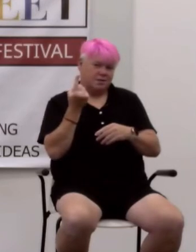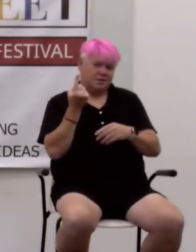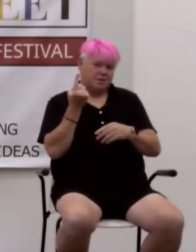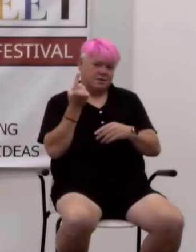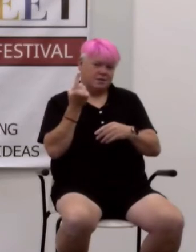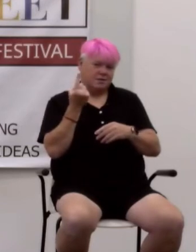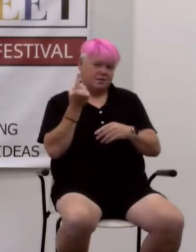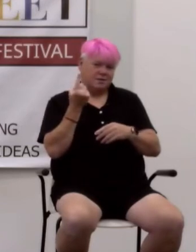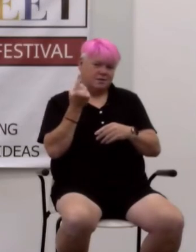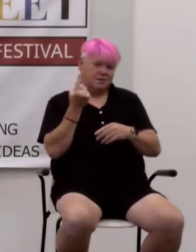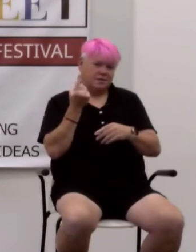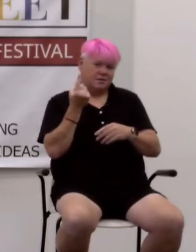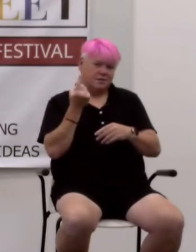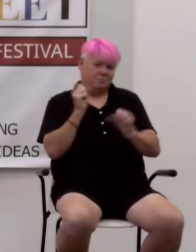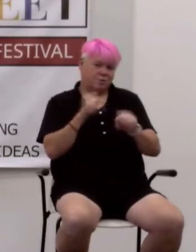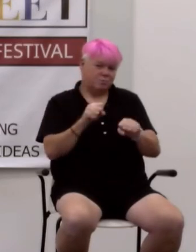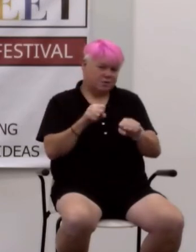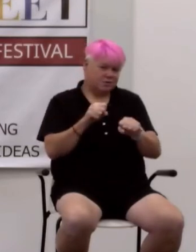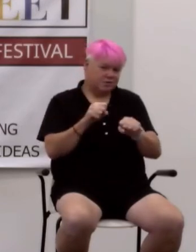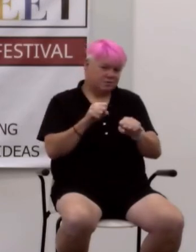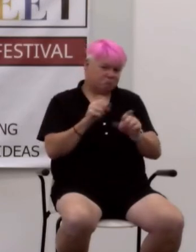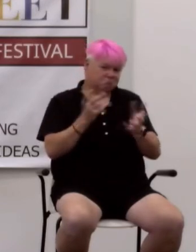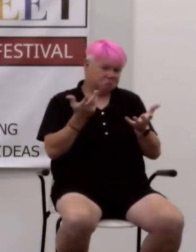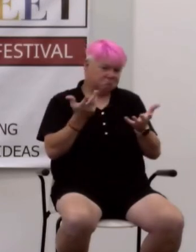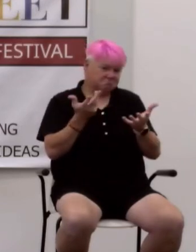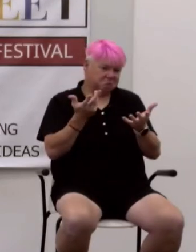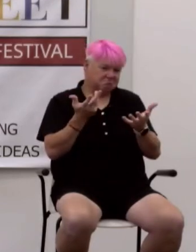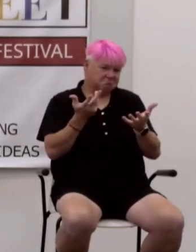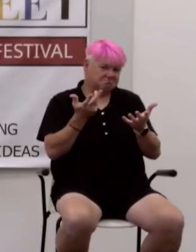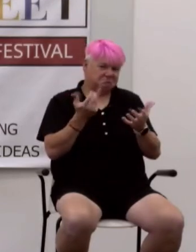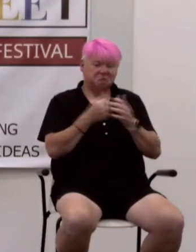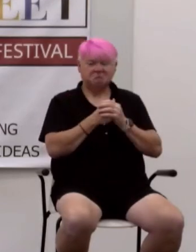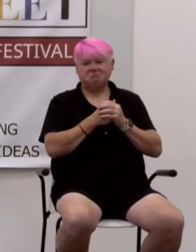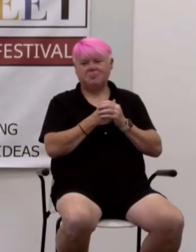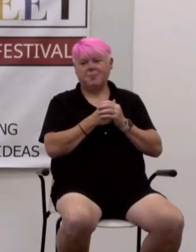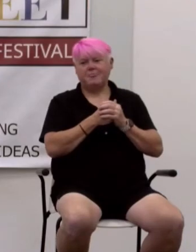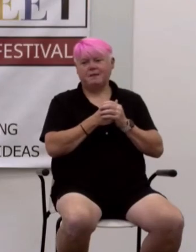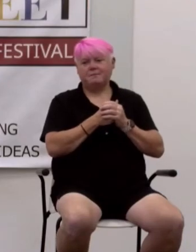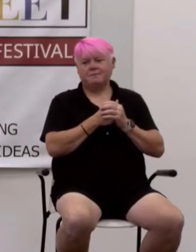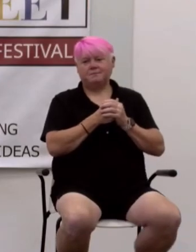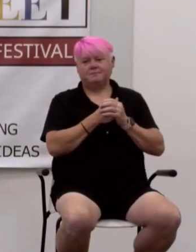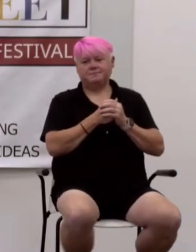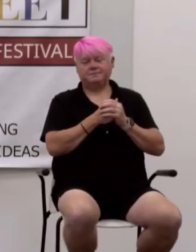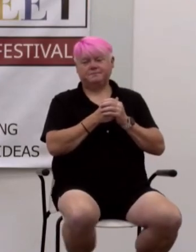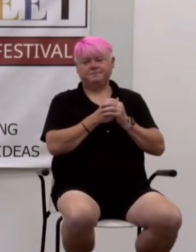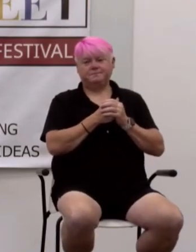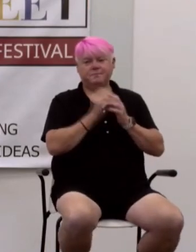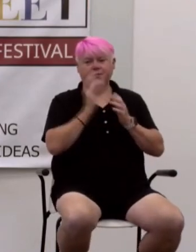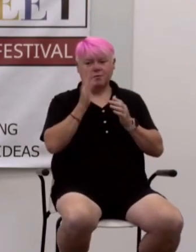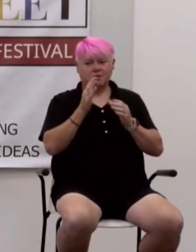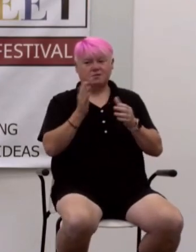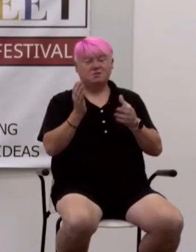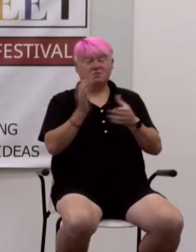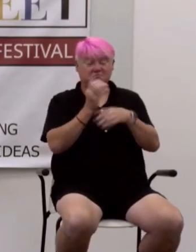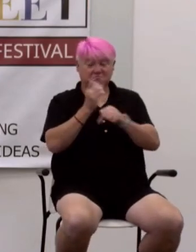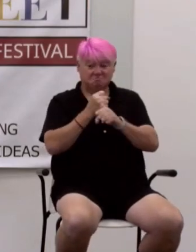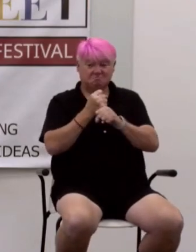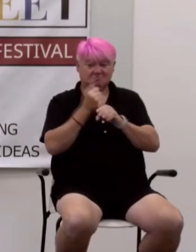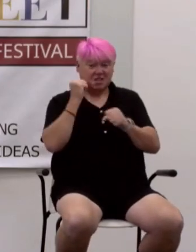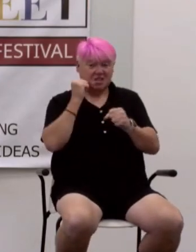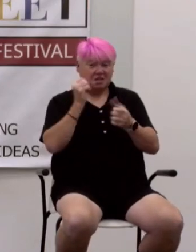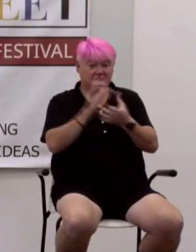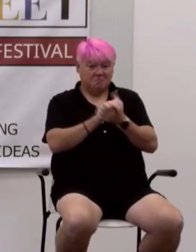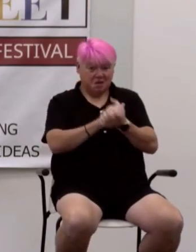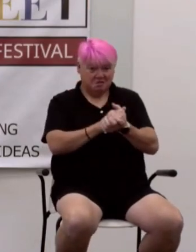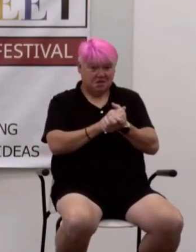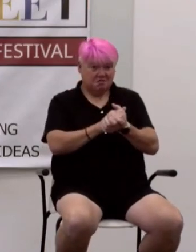purpose, given your family's attitude perhaps, was to get married. And for women not interested